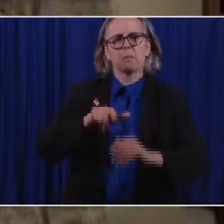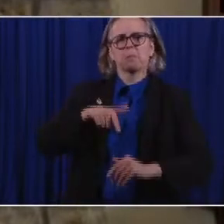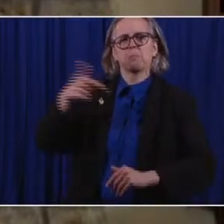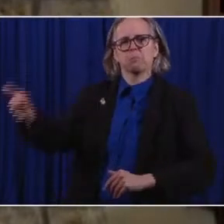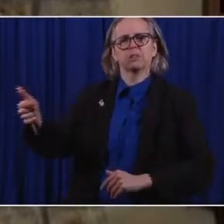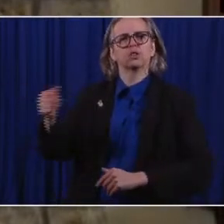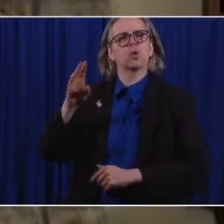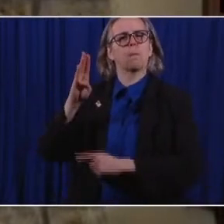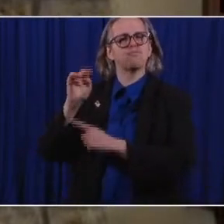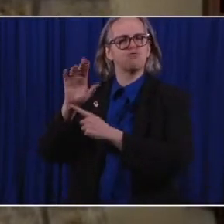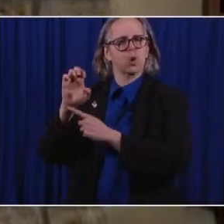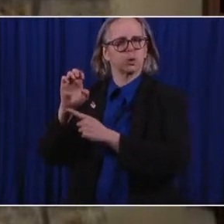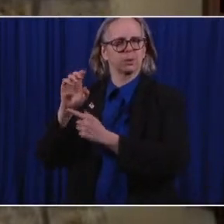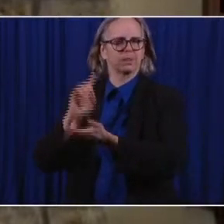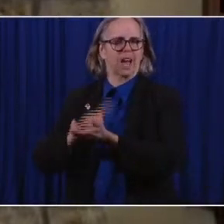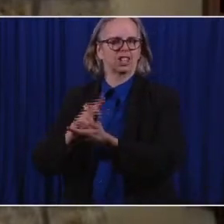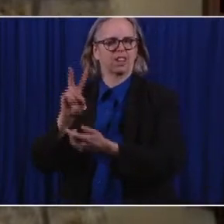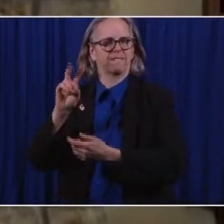moment.